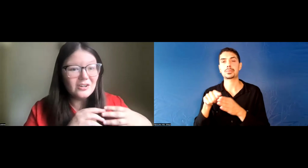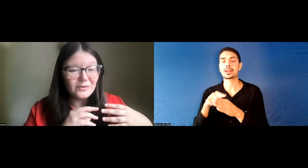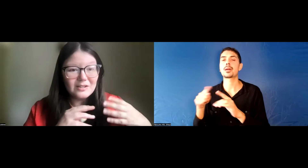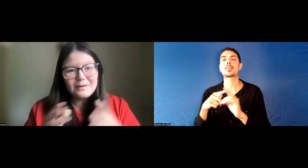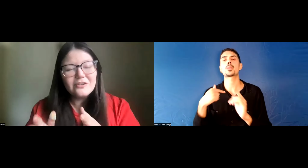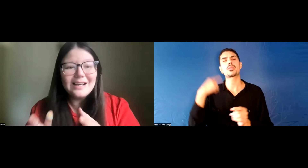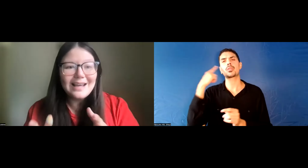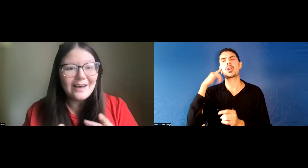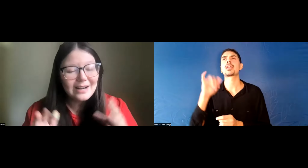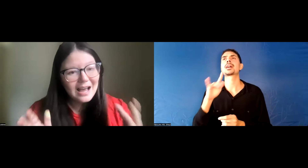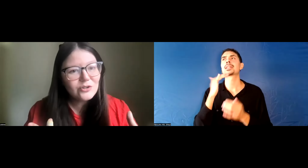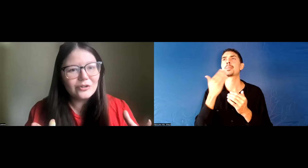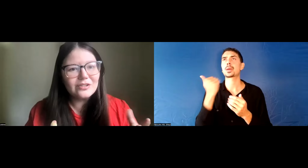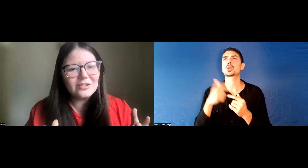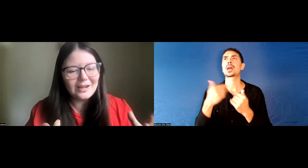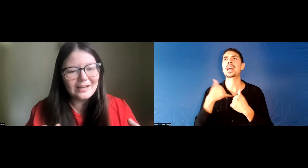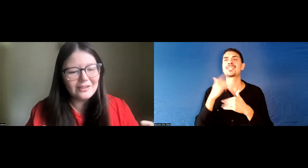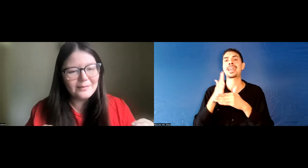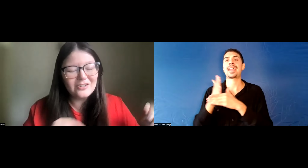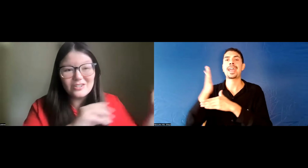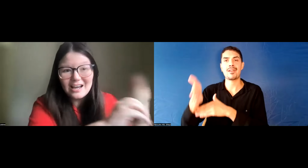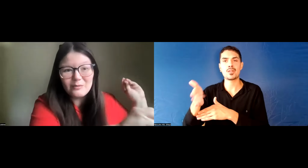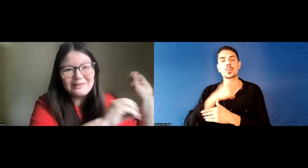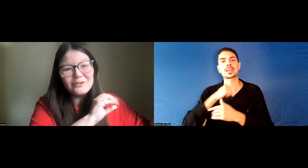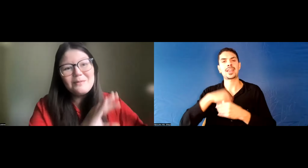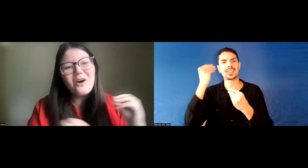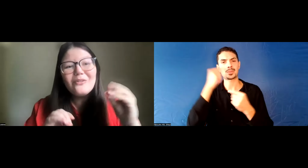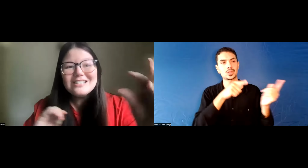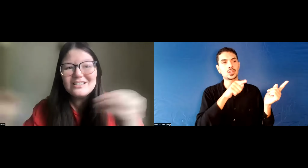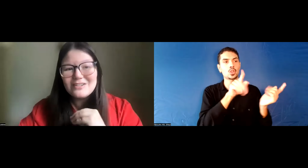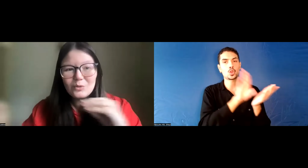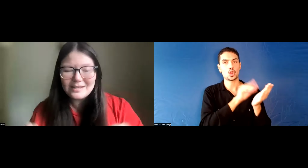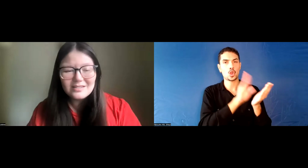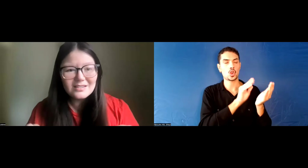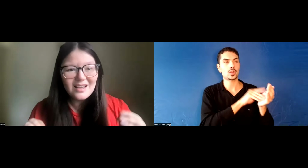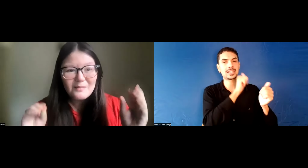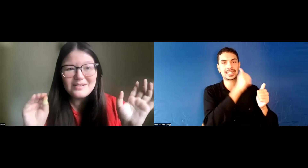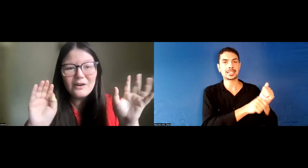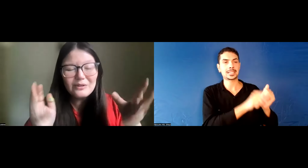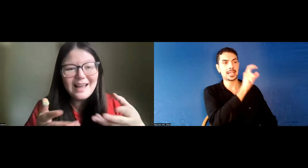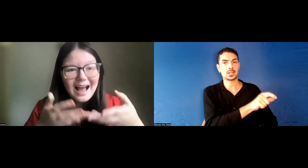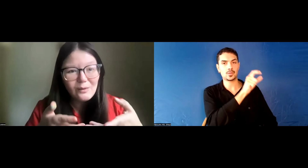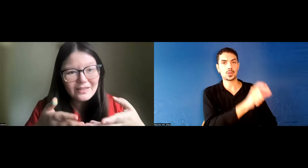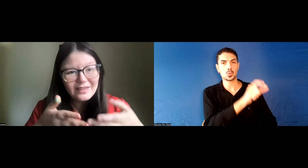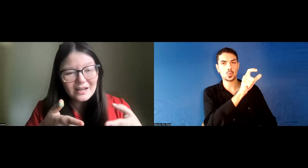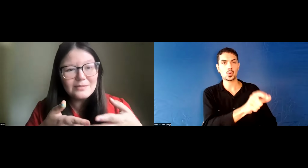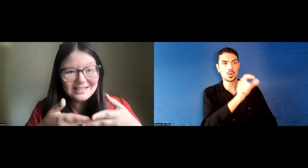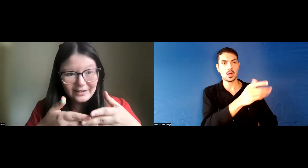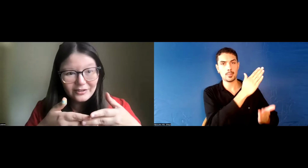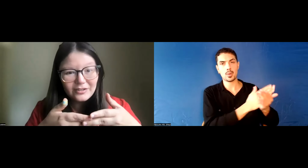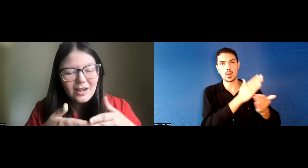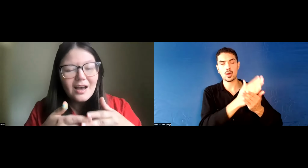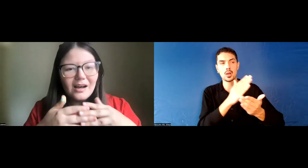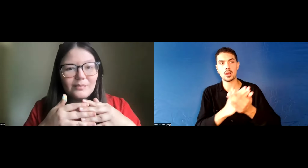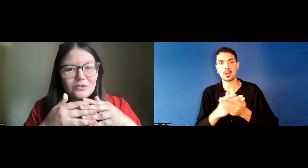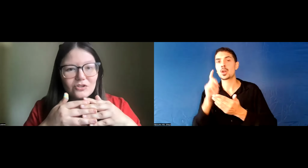that, you know, it's better now to have it afterwards so we can kind of think about, so yeah, we've learned about all these individual pieces, but now really how can they come